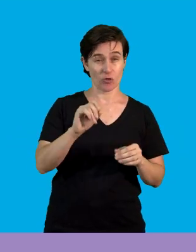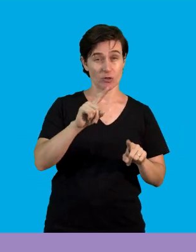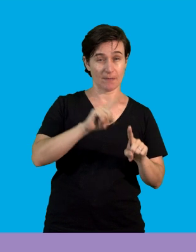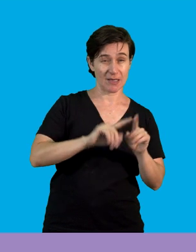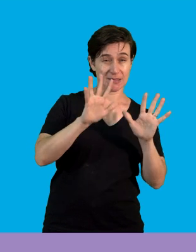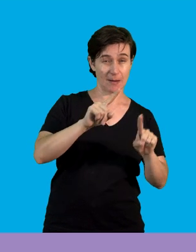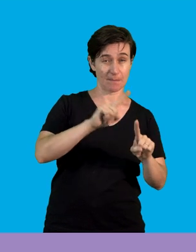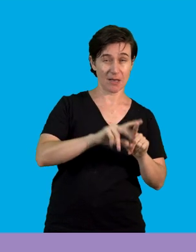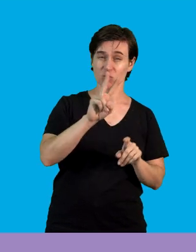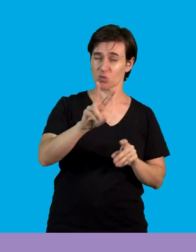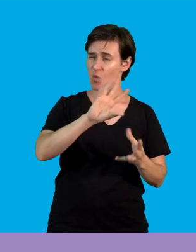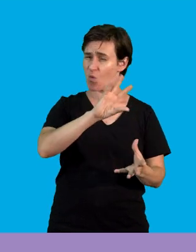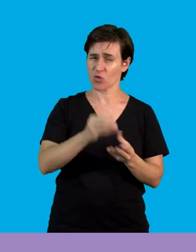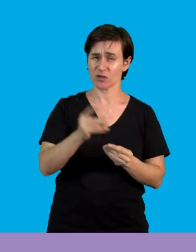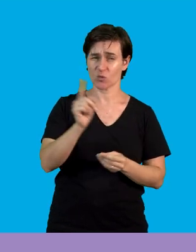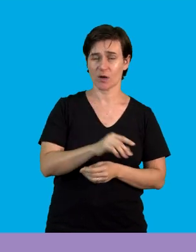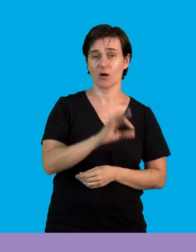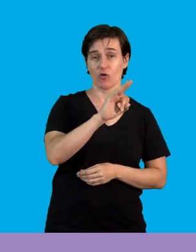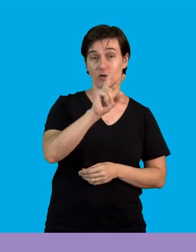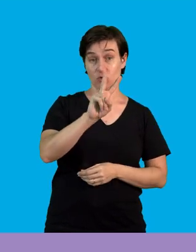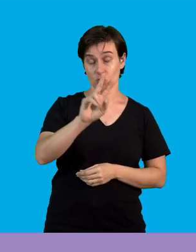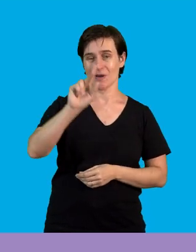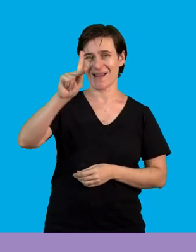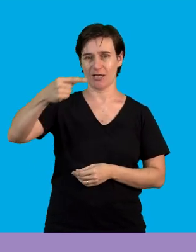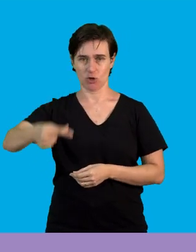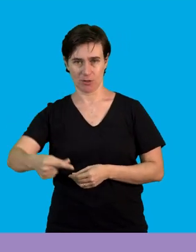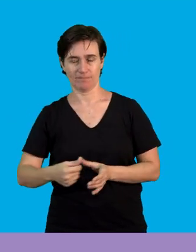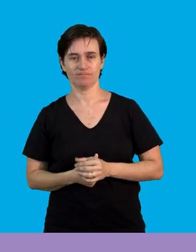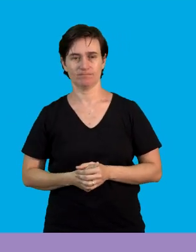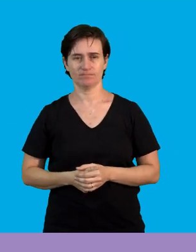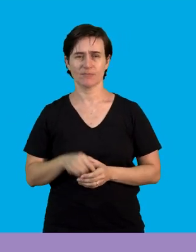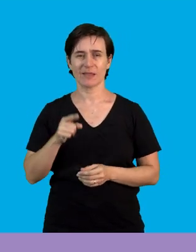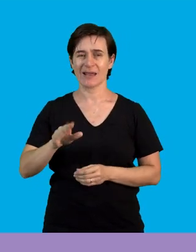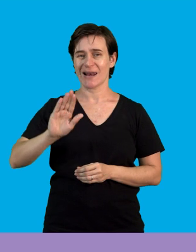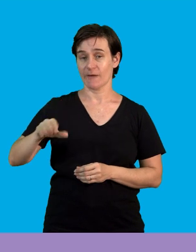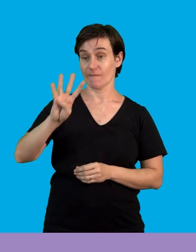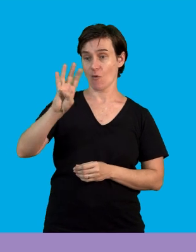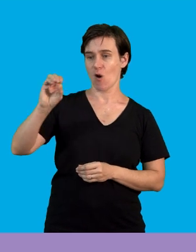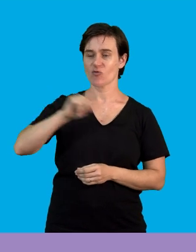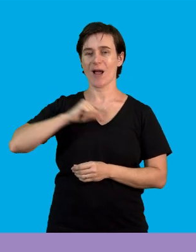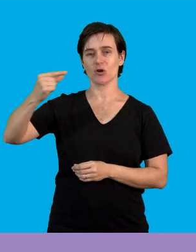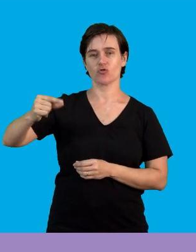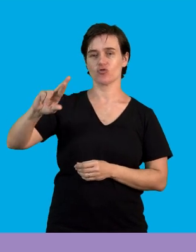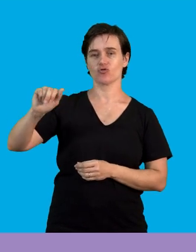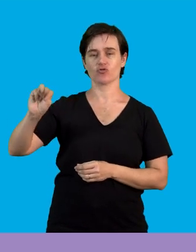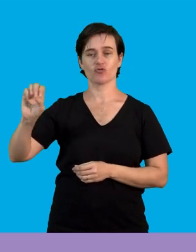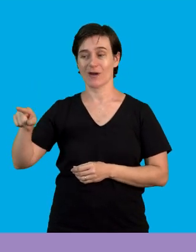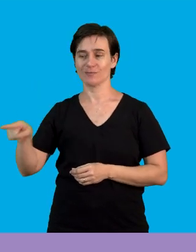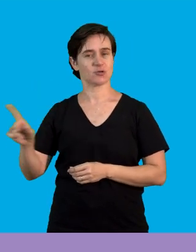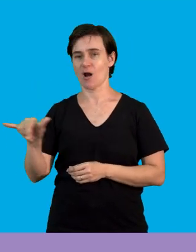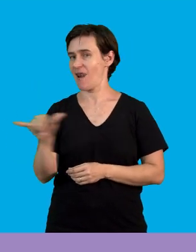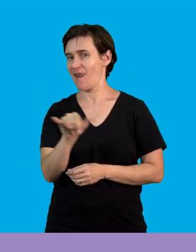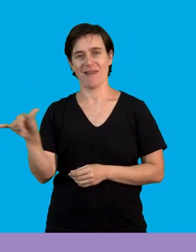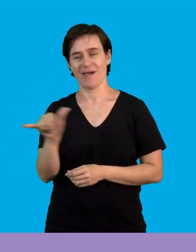plus 2, which gives us 32 kg, and then I will leave the 400 on its own